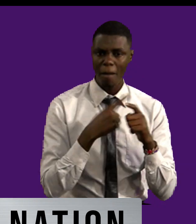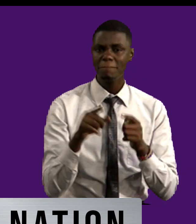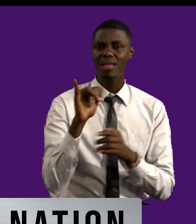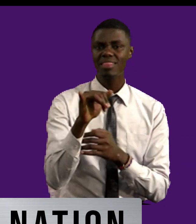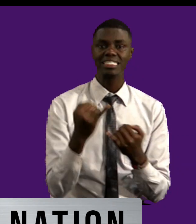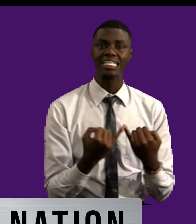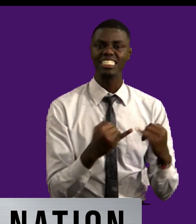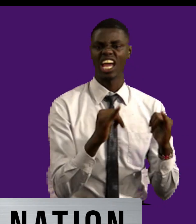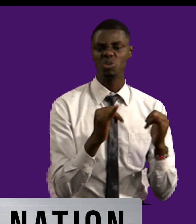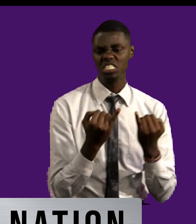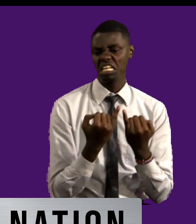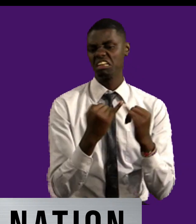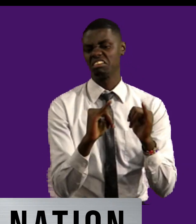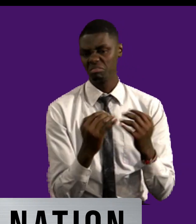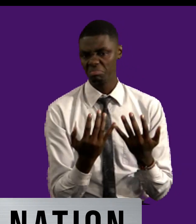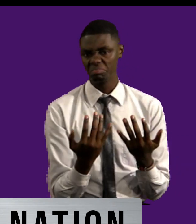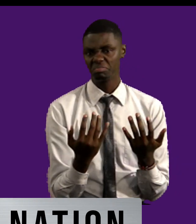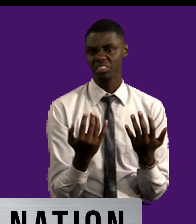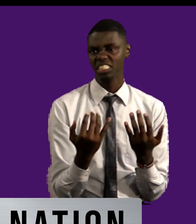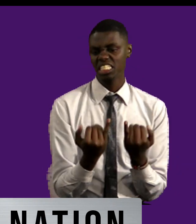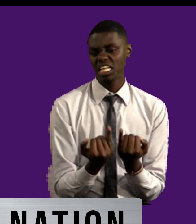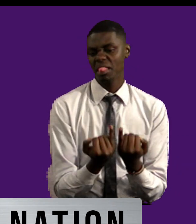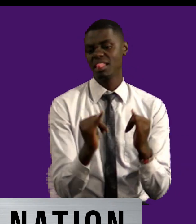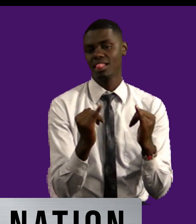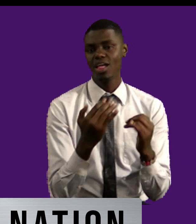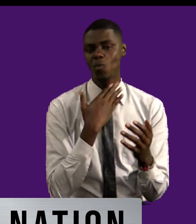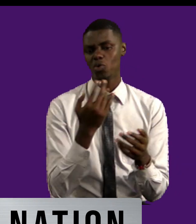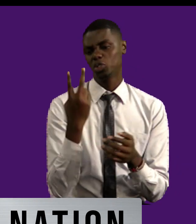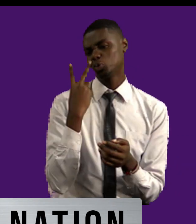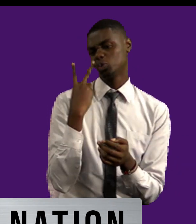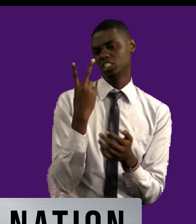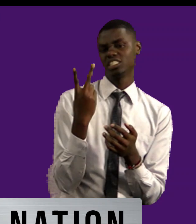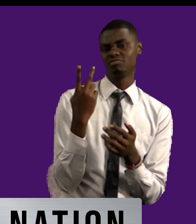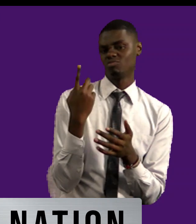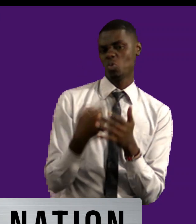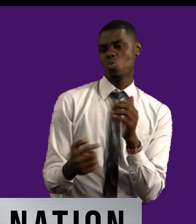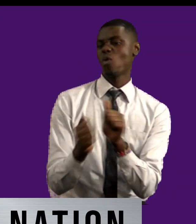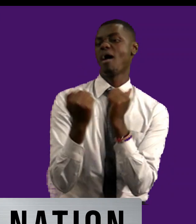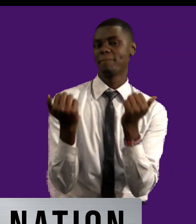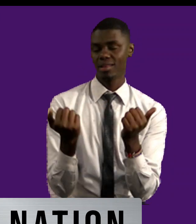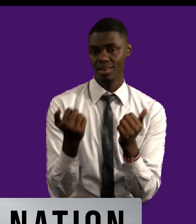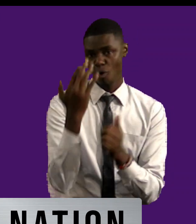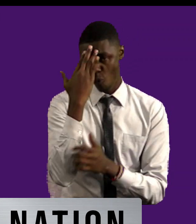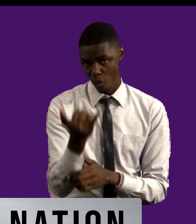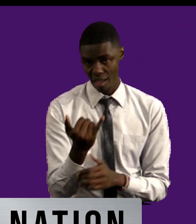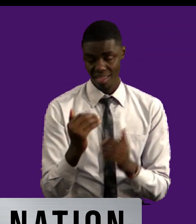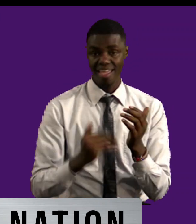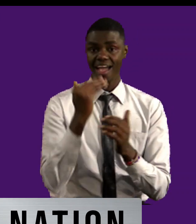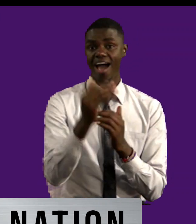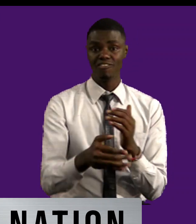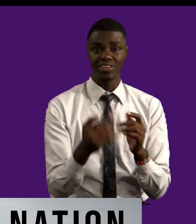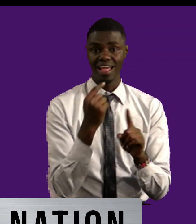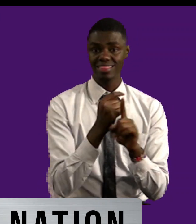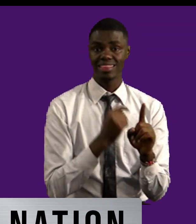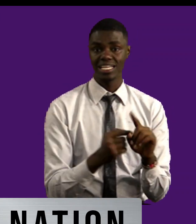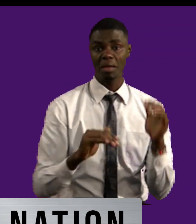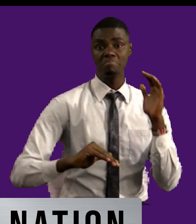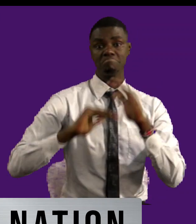a trial. It's an attempt. It's like a litmus paper. They want to see what will happen. Because now after the term